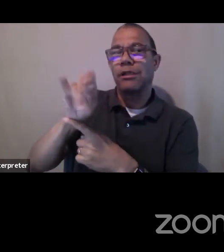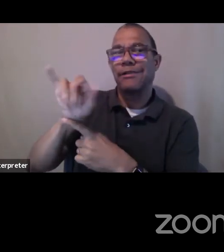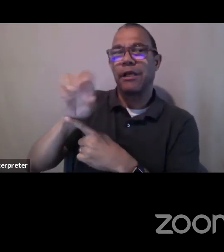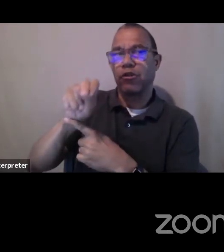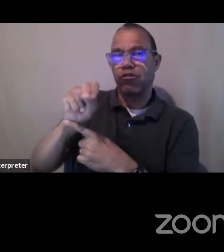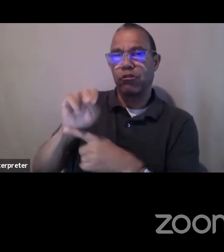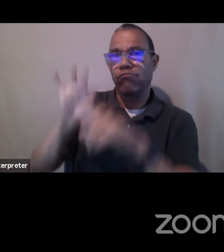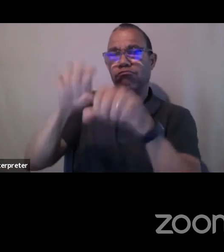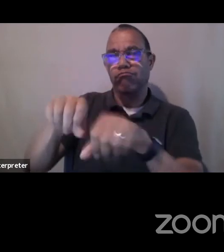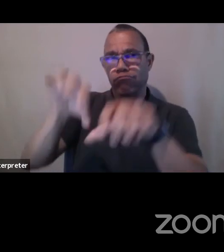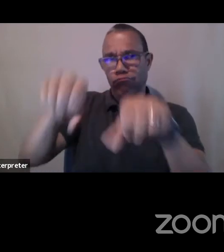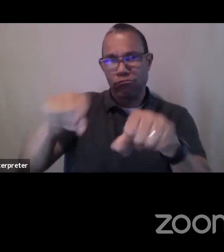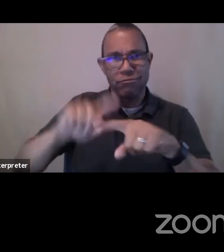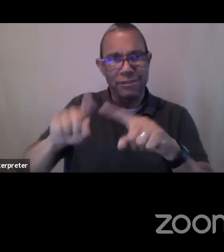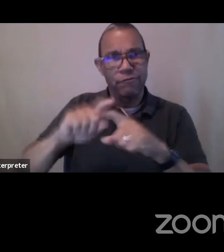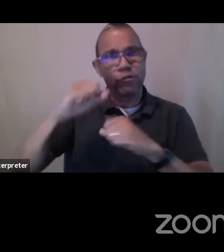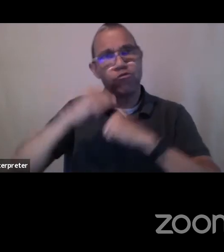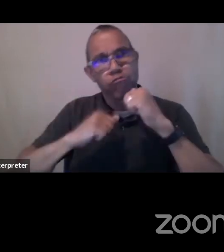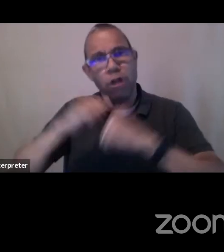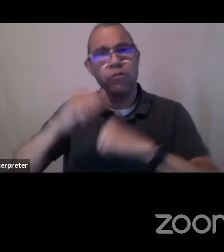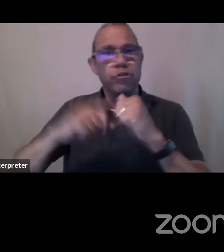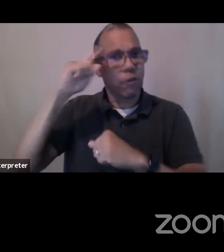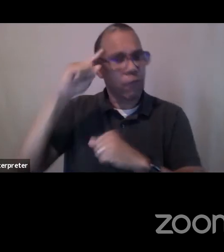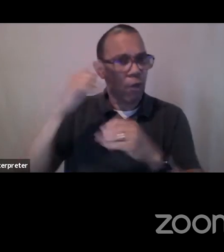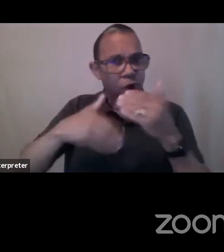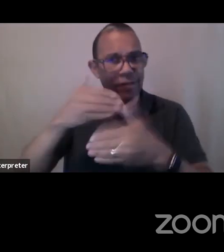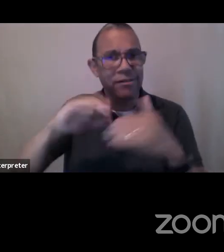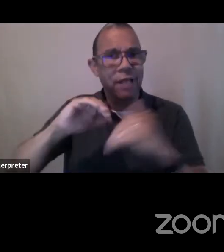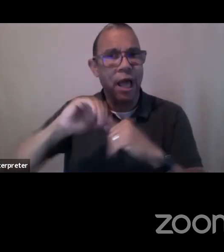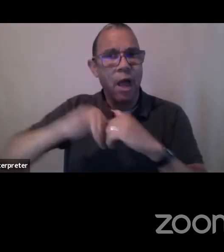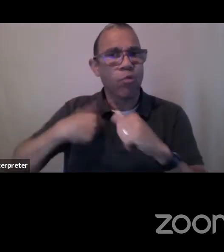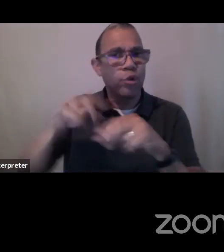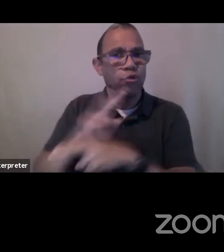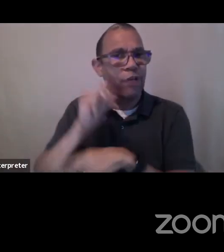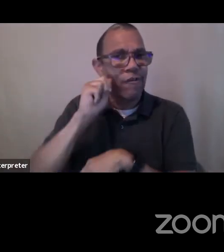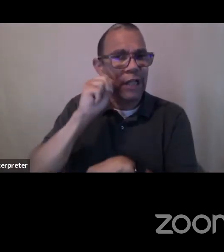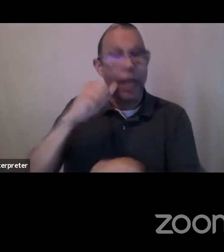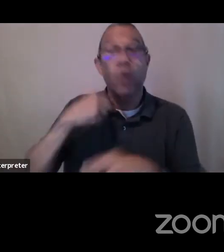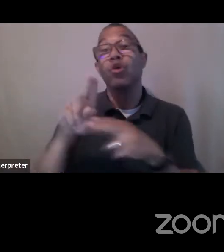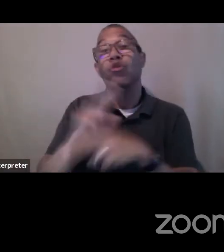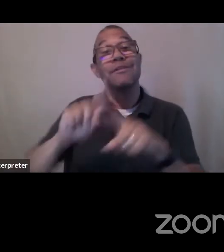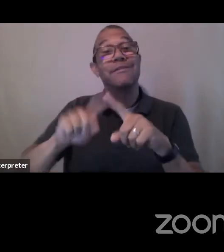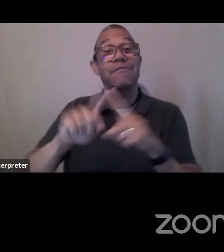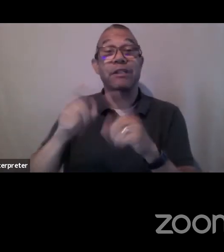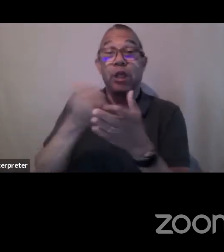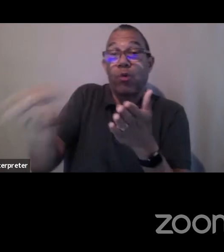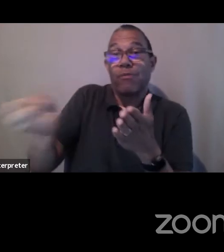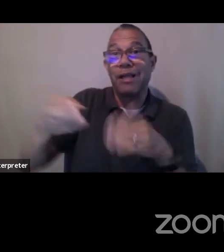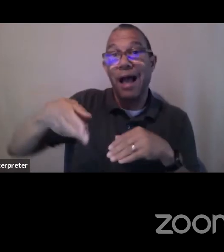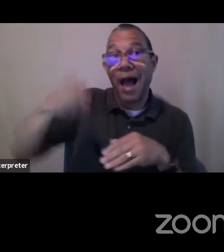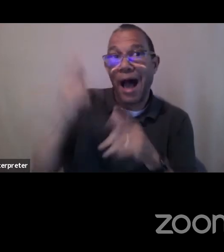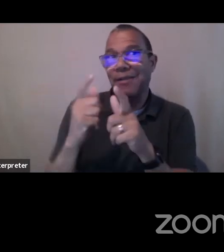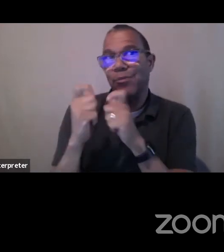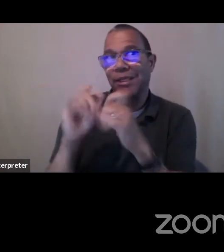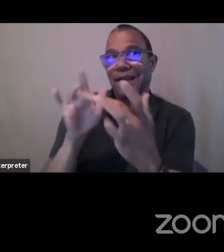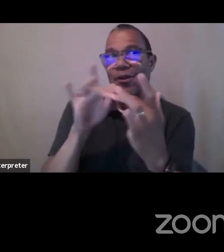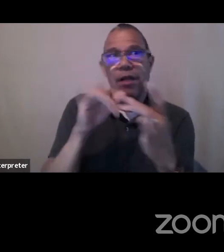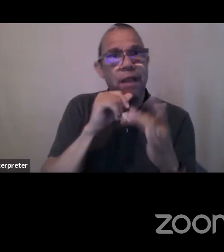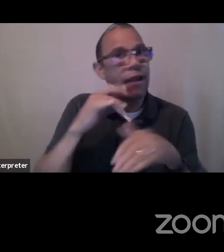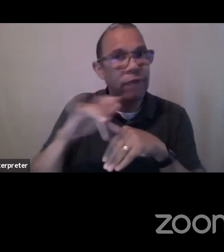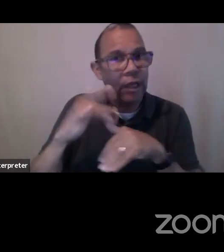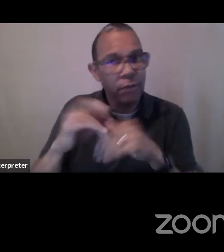structures, and ways of thinking we use every day. We are using equipment and high-speed internet not available in many